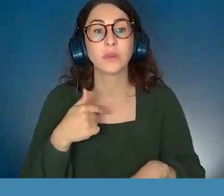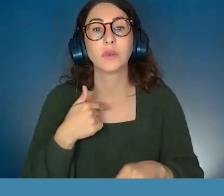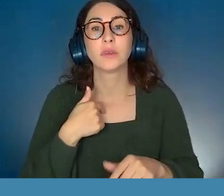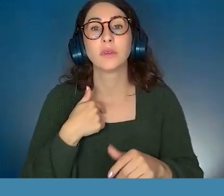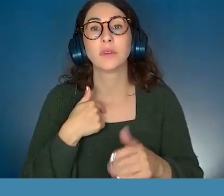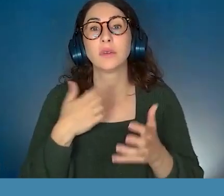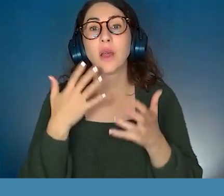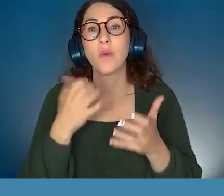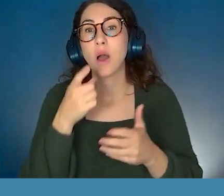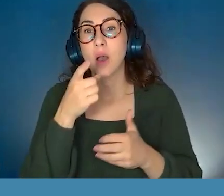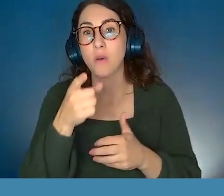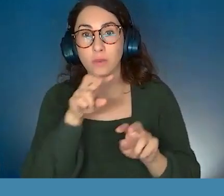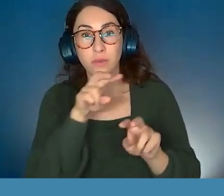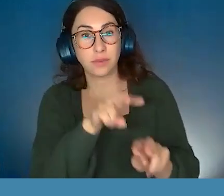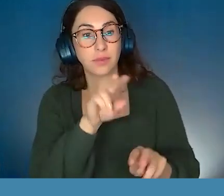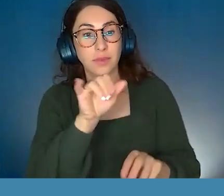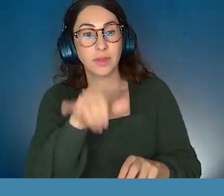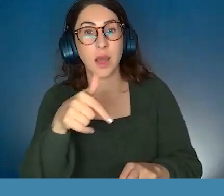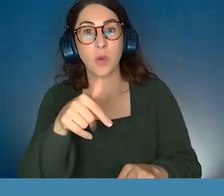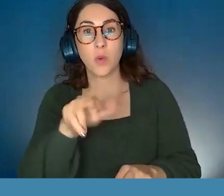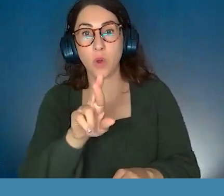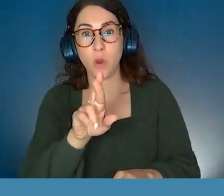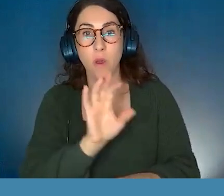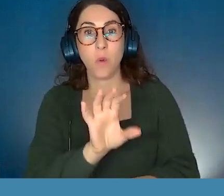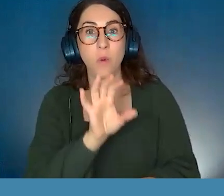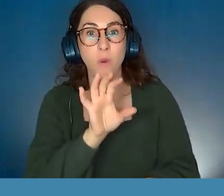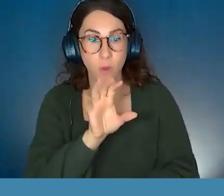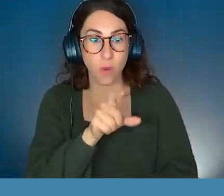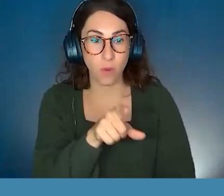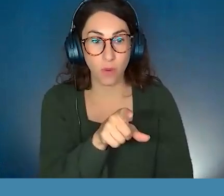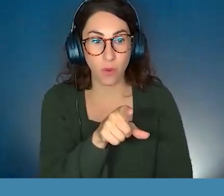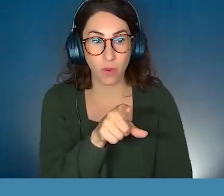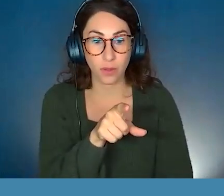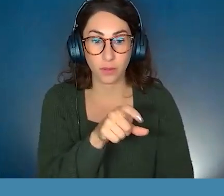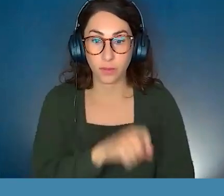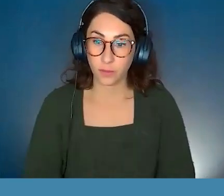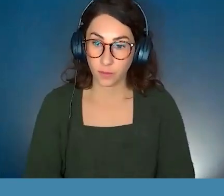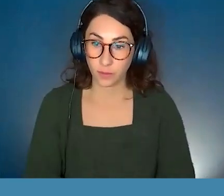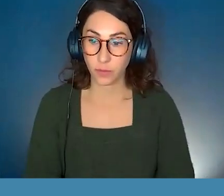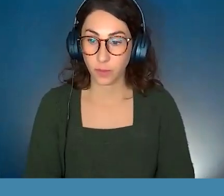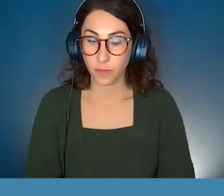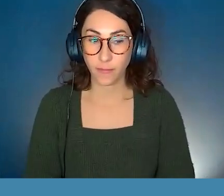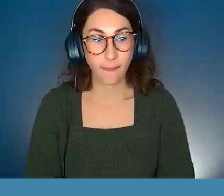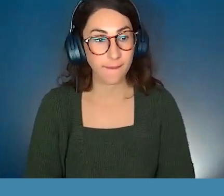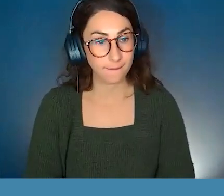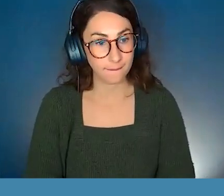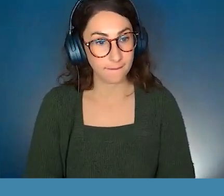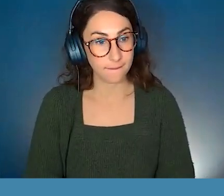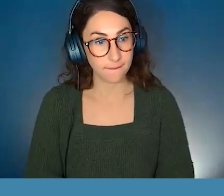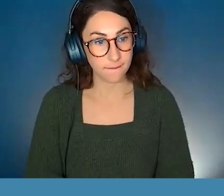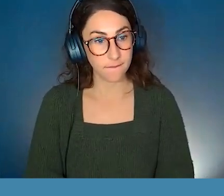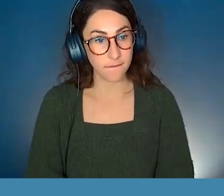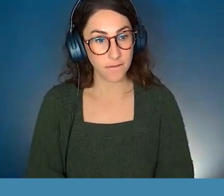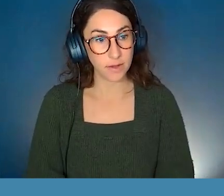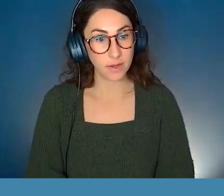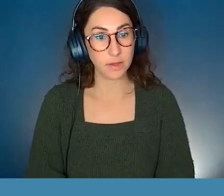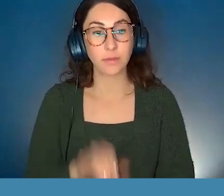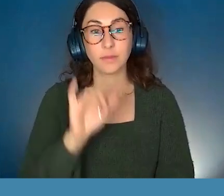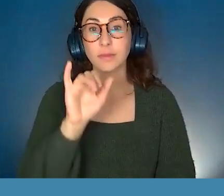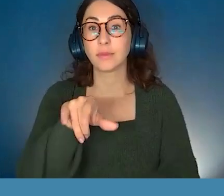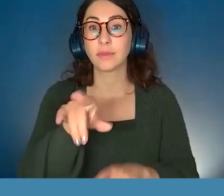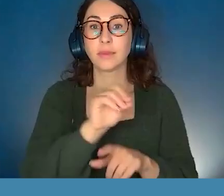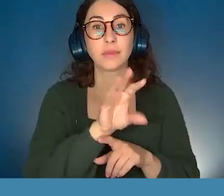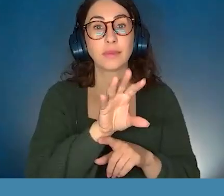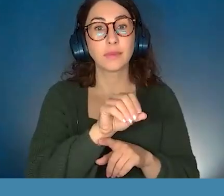to the QR code. That is, do we put it on the screen? Yes. It will take you